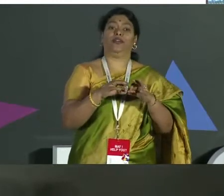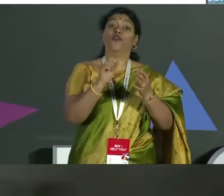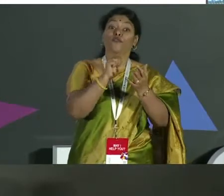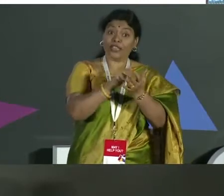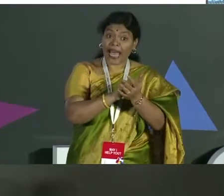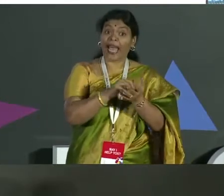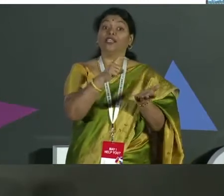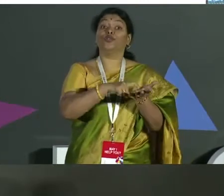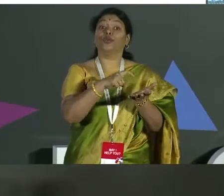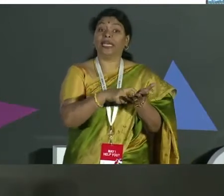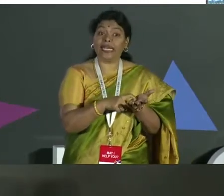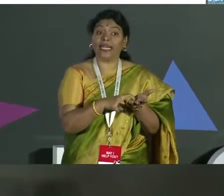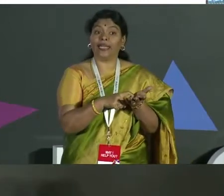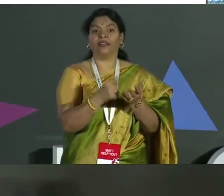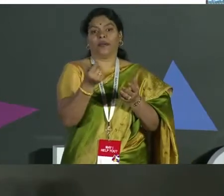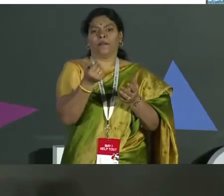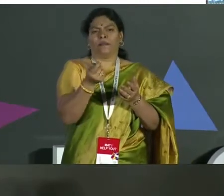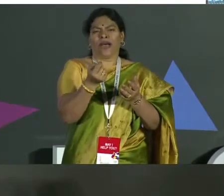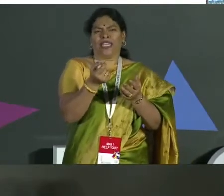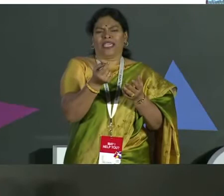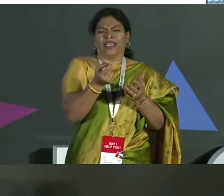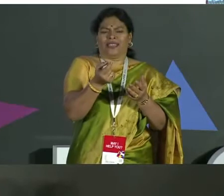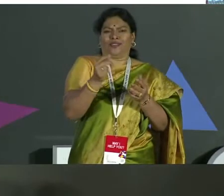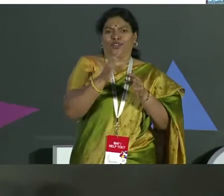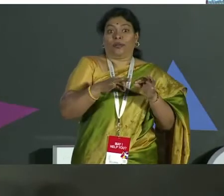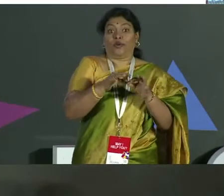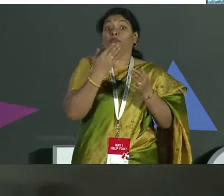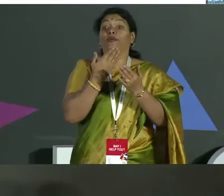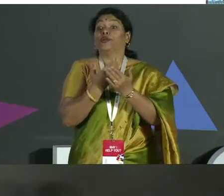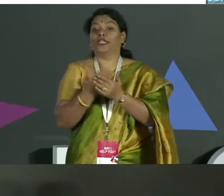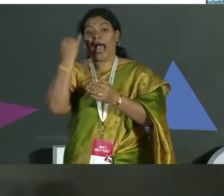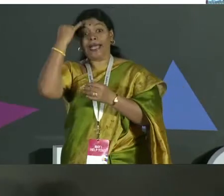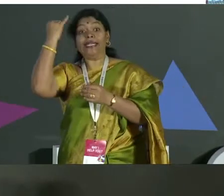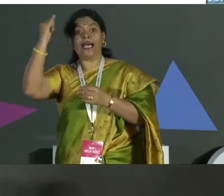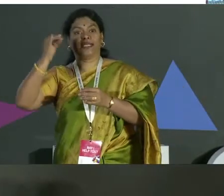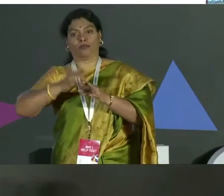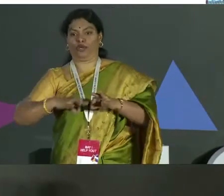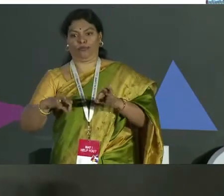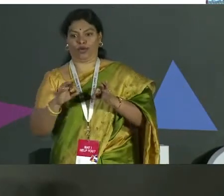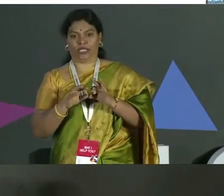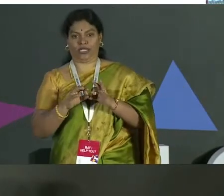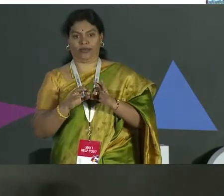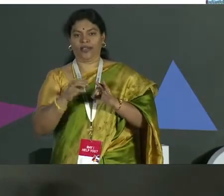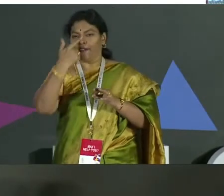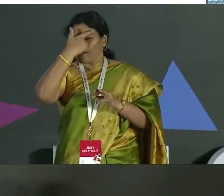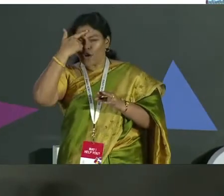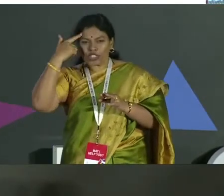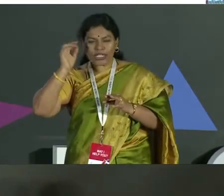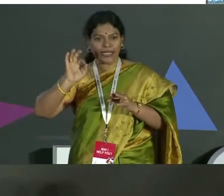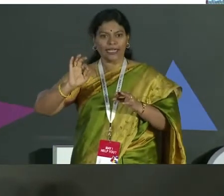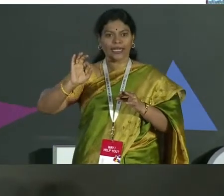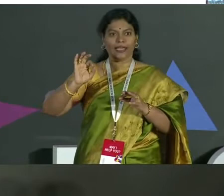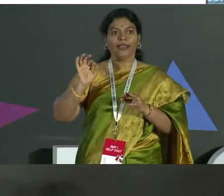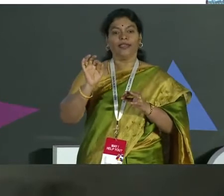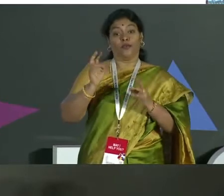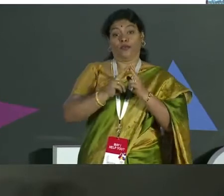need, it's not so much about money, frankly. Yeah. It's about good ideas. Yeah. You know, and fortunately, I had a